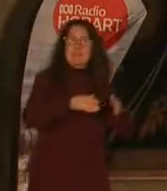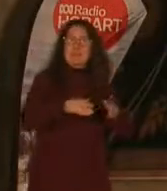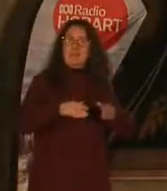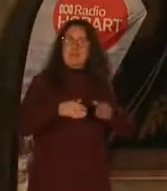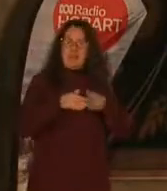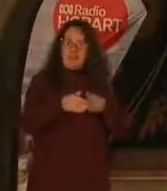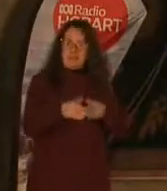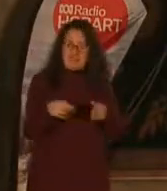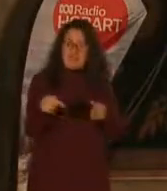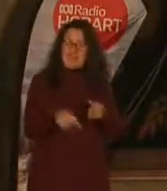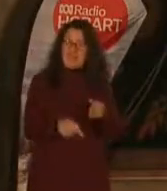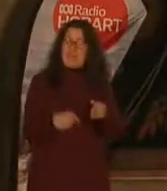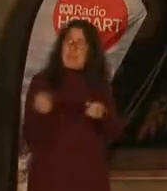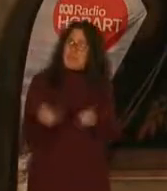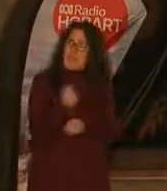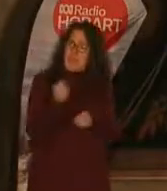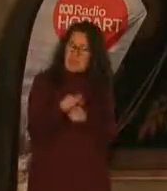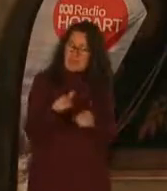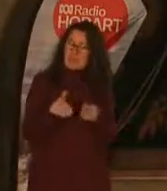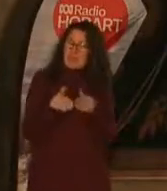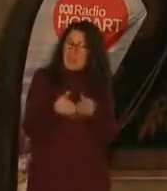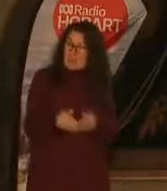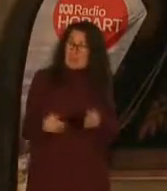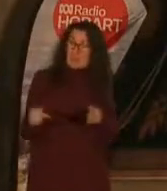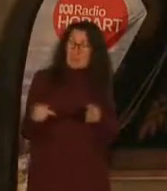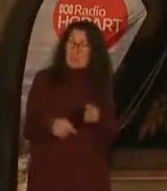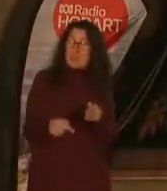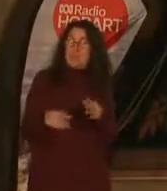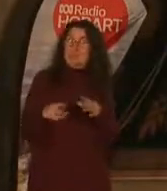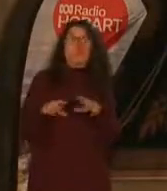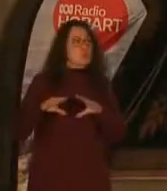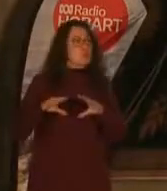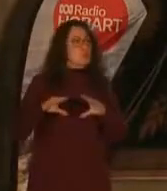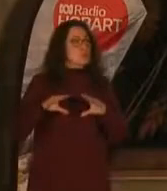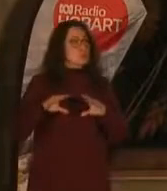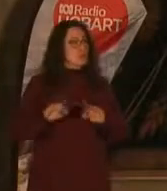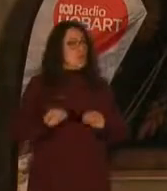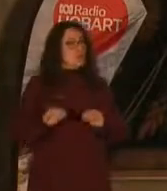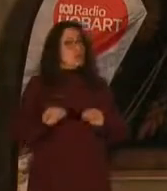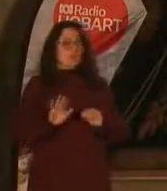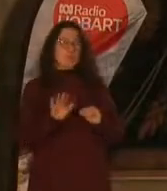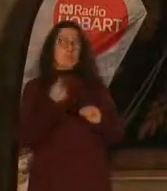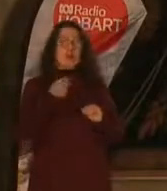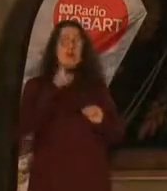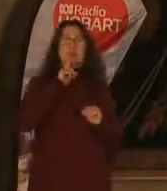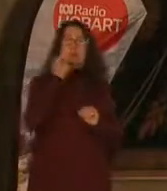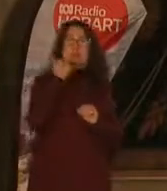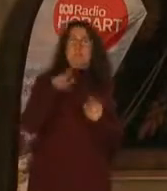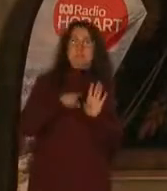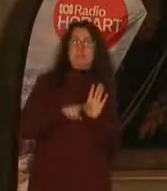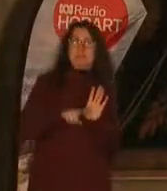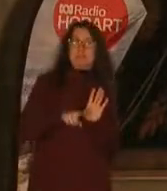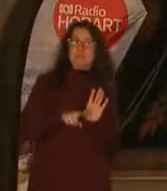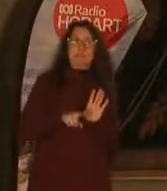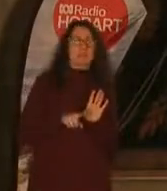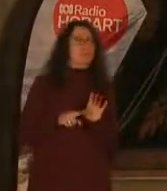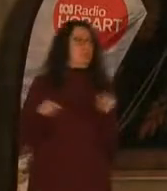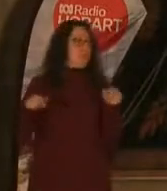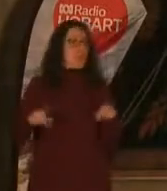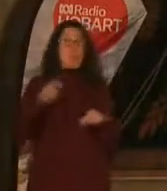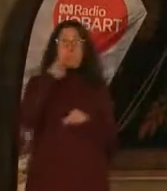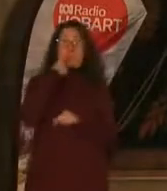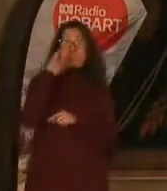making of those canoes had stopped for around 170 years. And the museum has in the